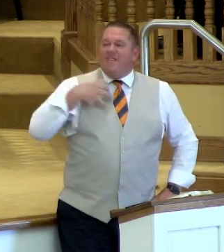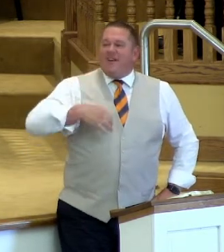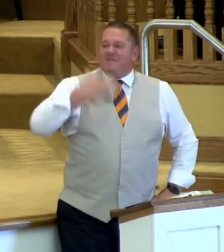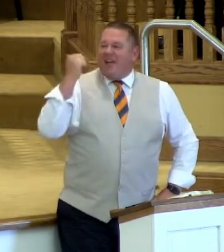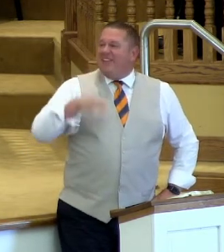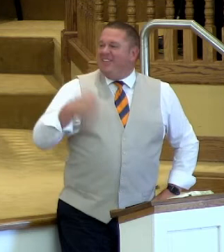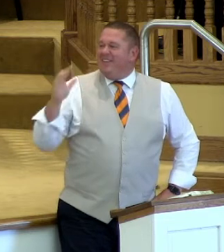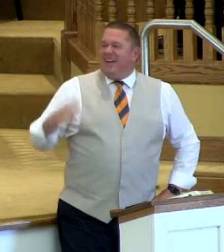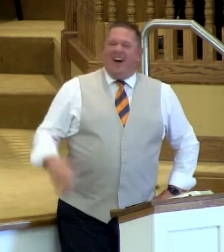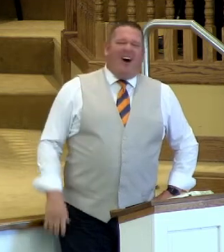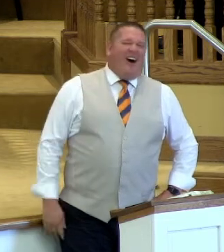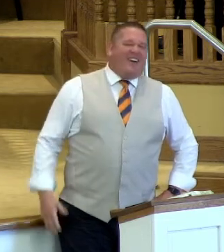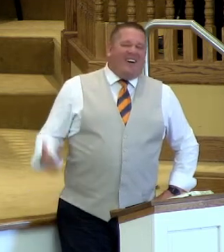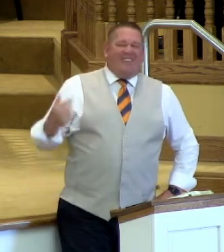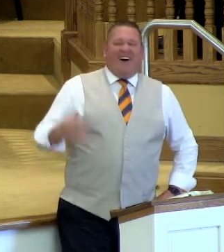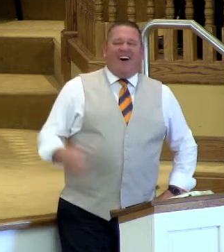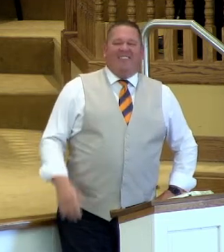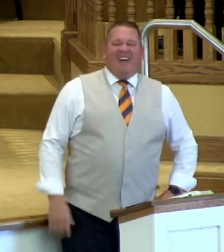wear the vest better, raise...